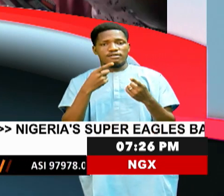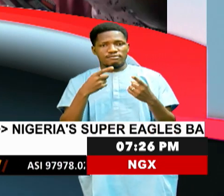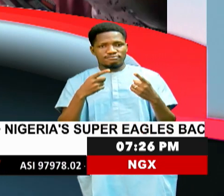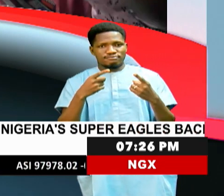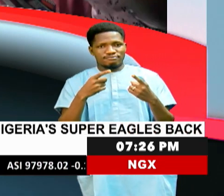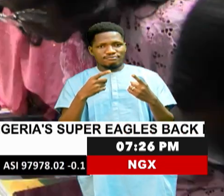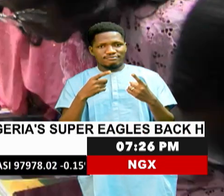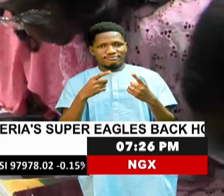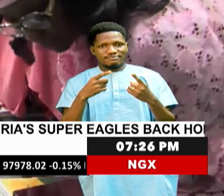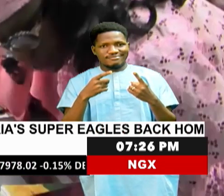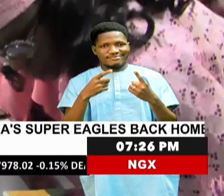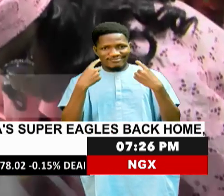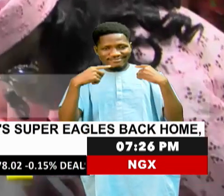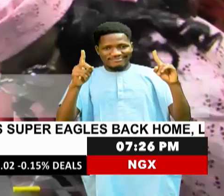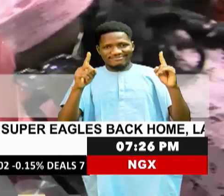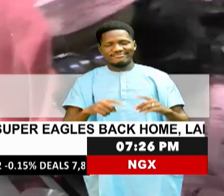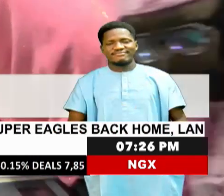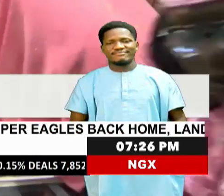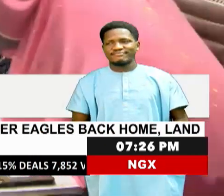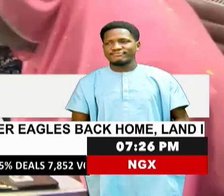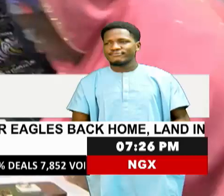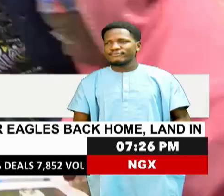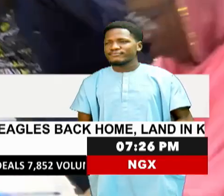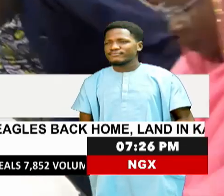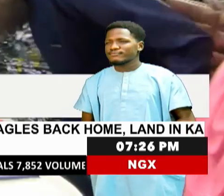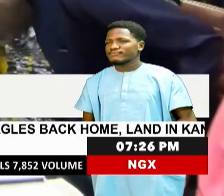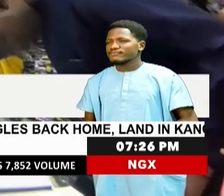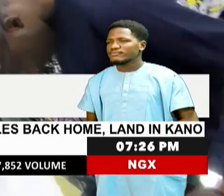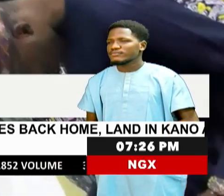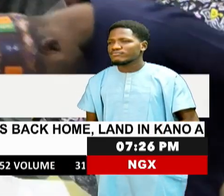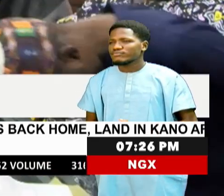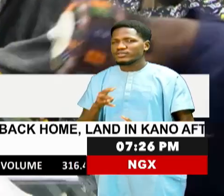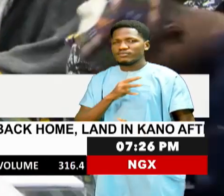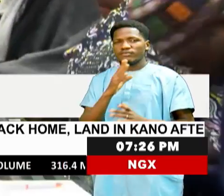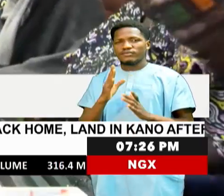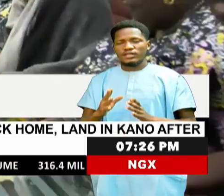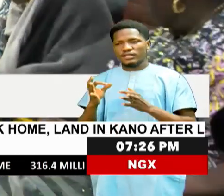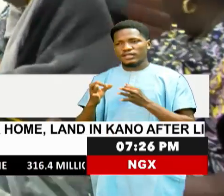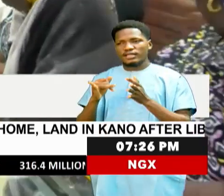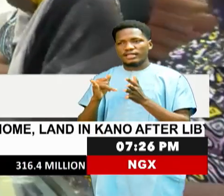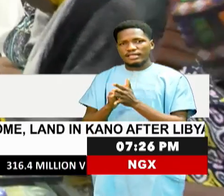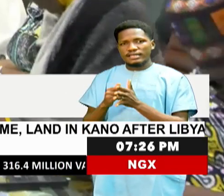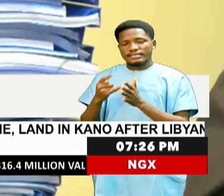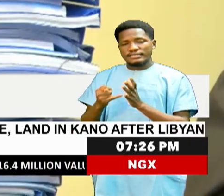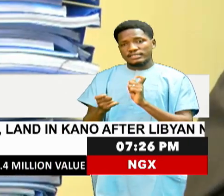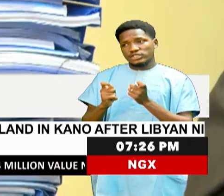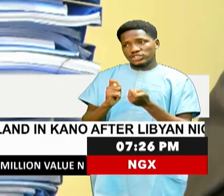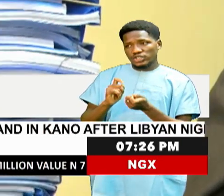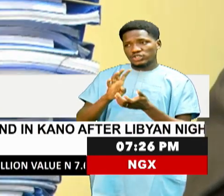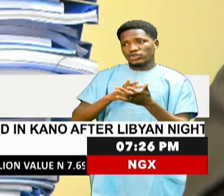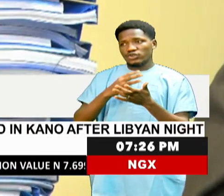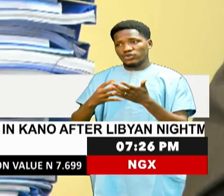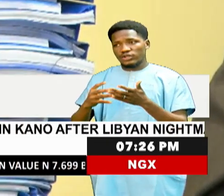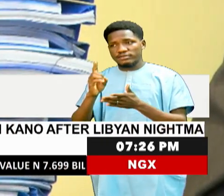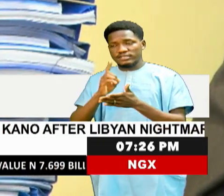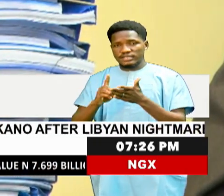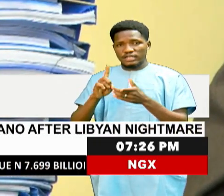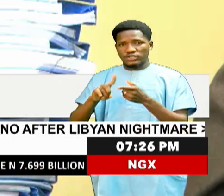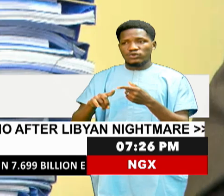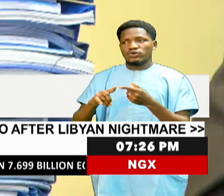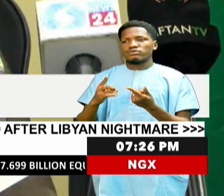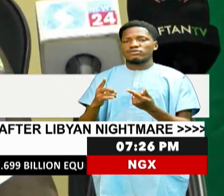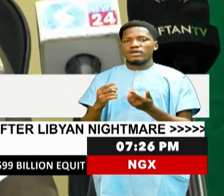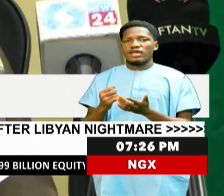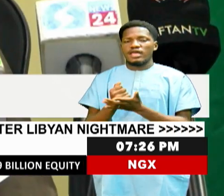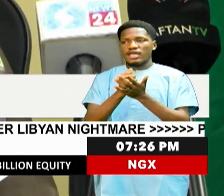story. The minister explains that the revamped curriculum is designed to equip students with